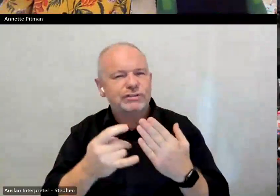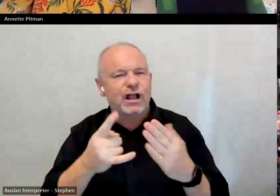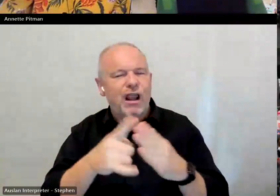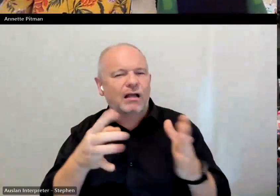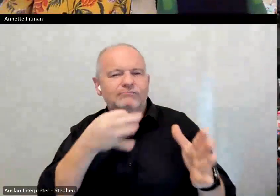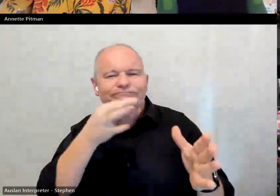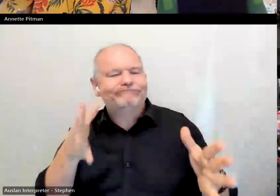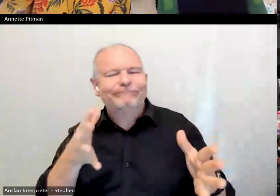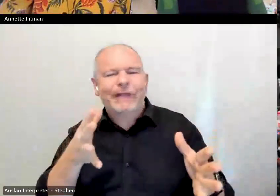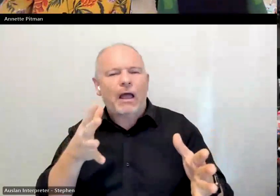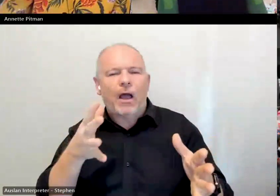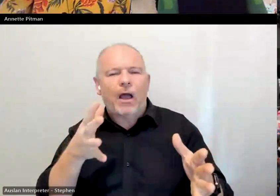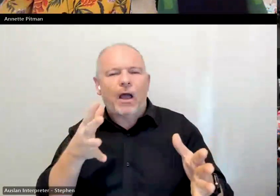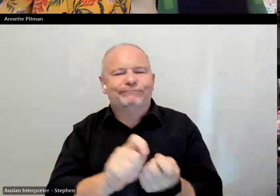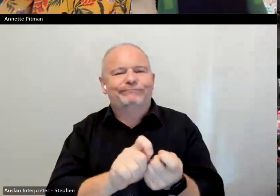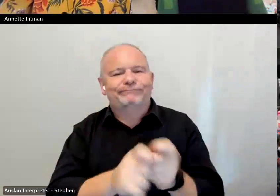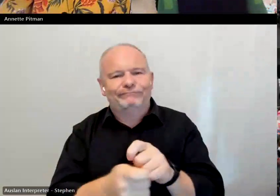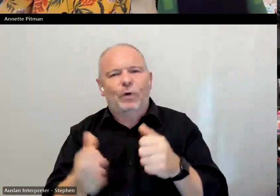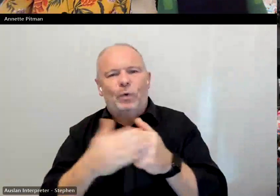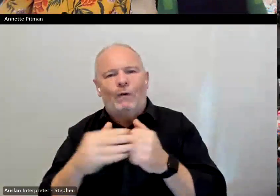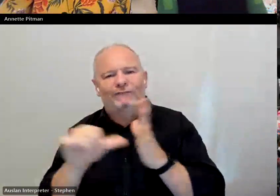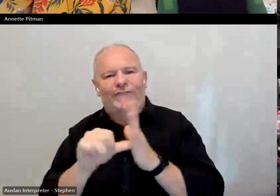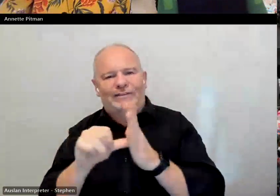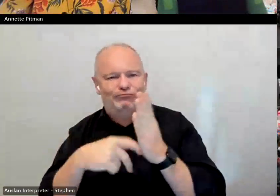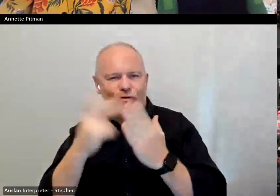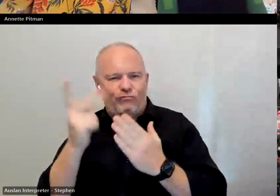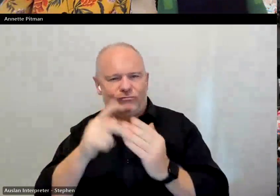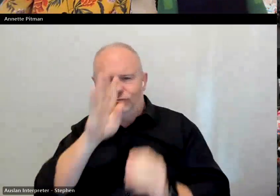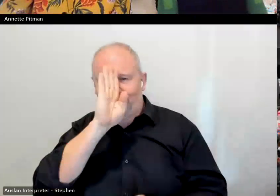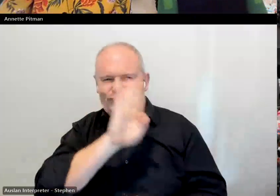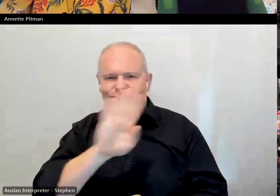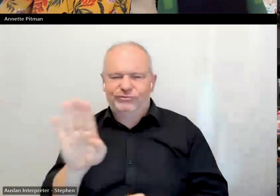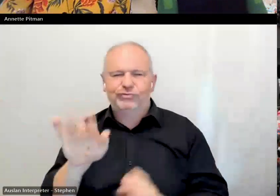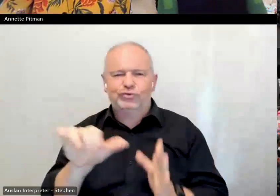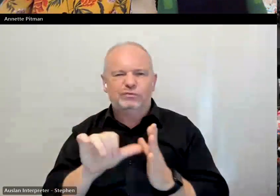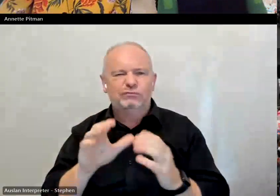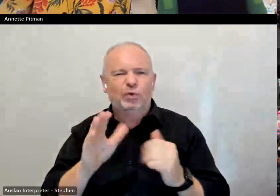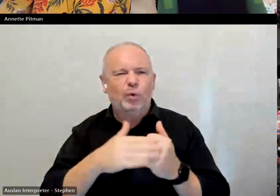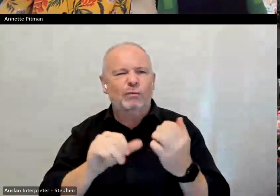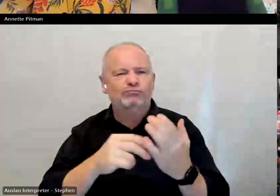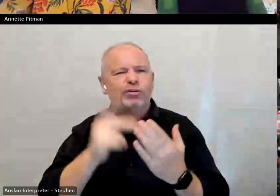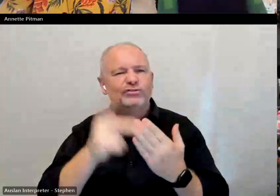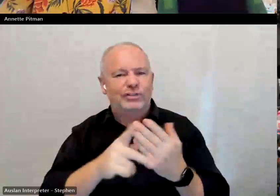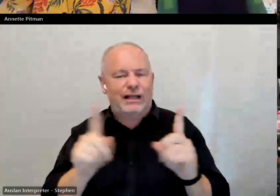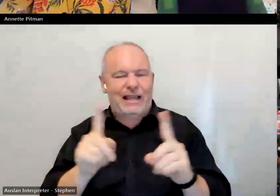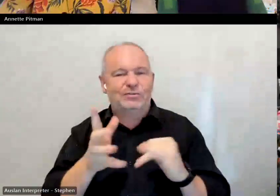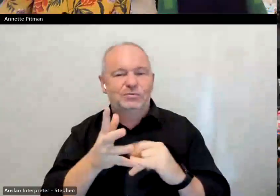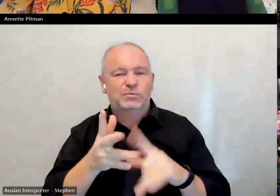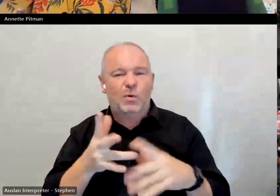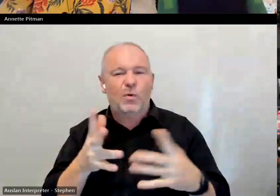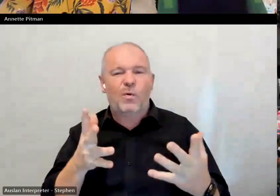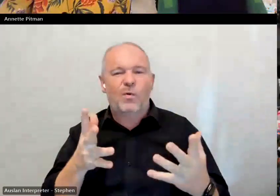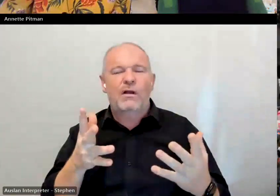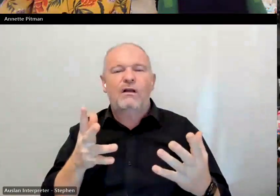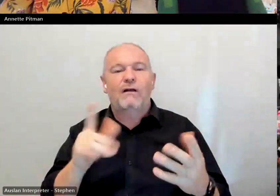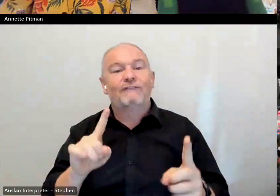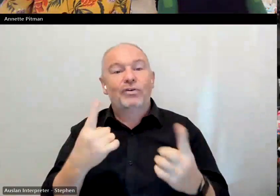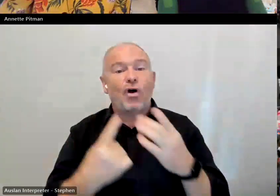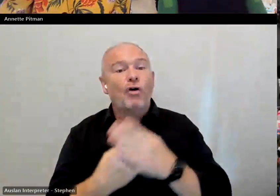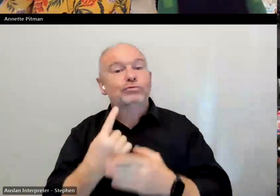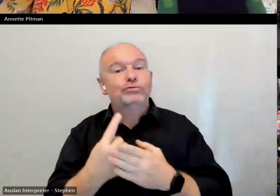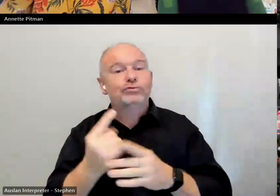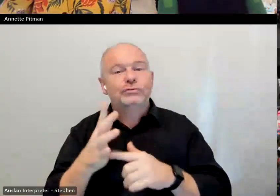transition into the new funding programs, the new project programs. So the first opportunity to